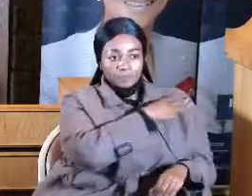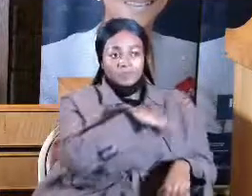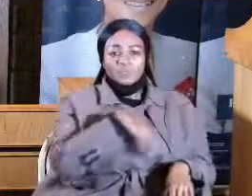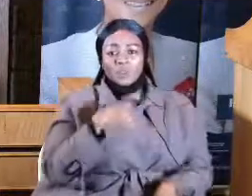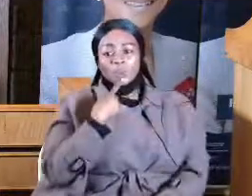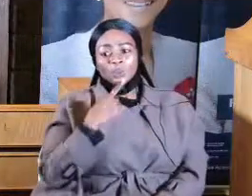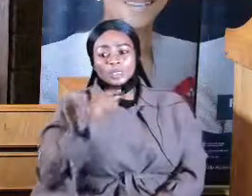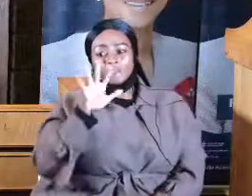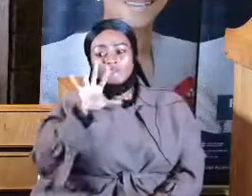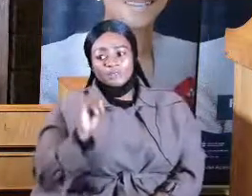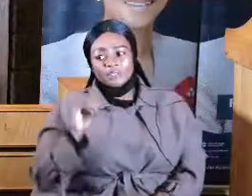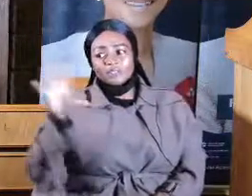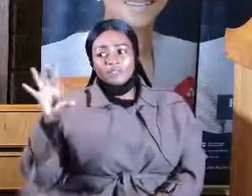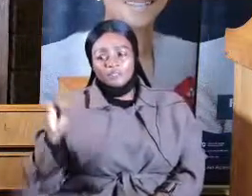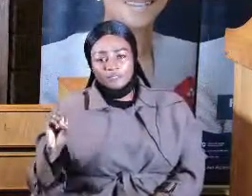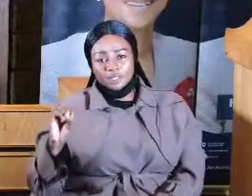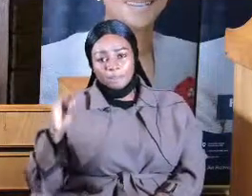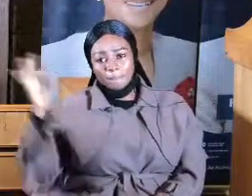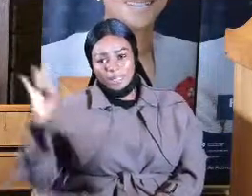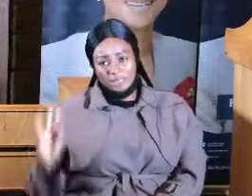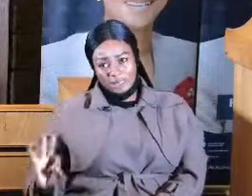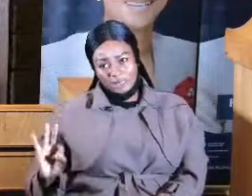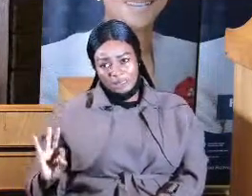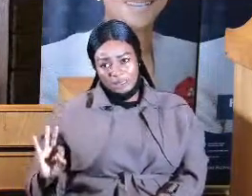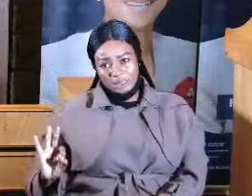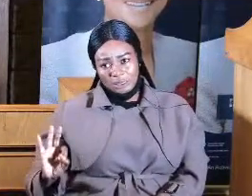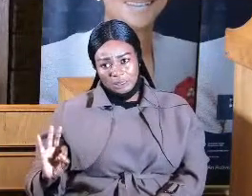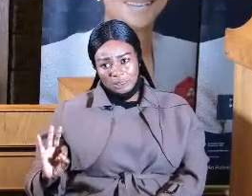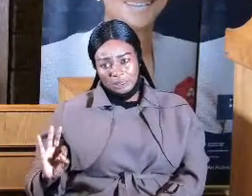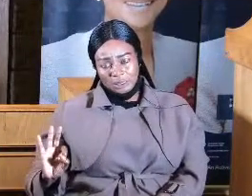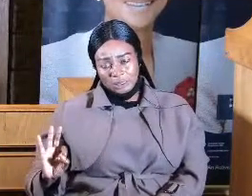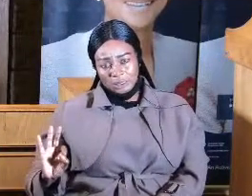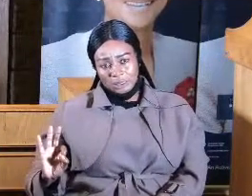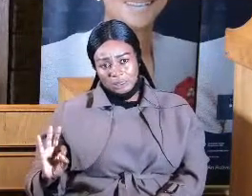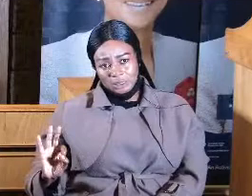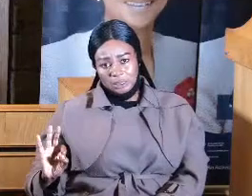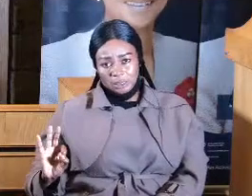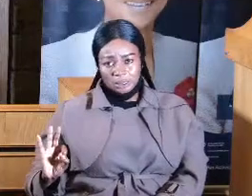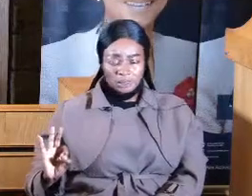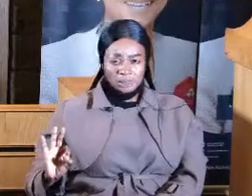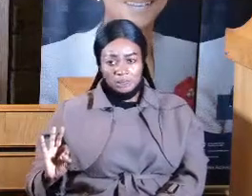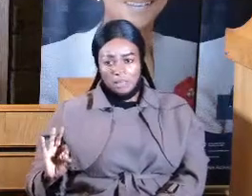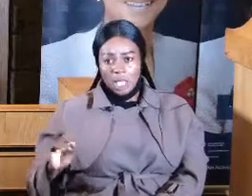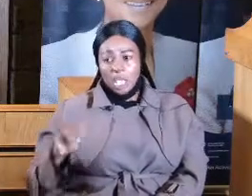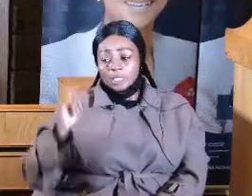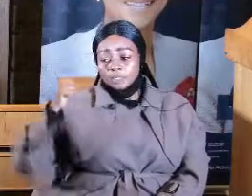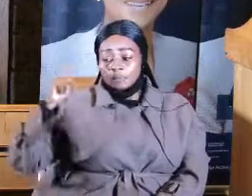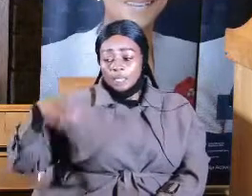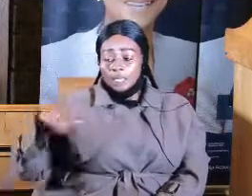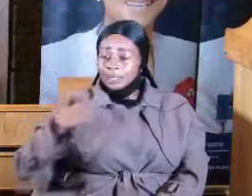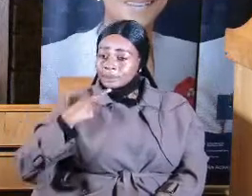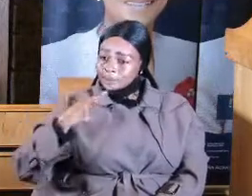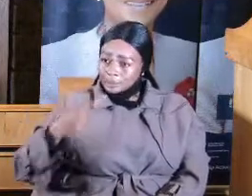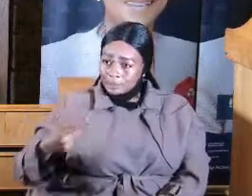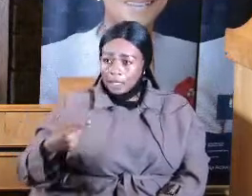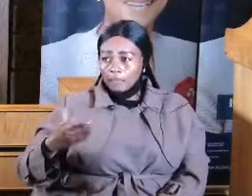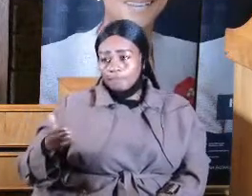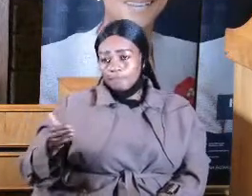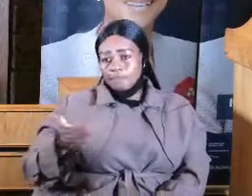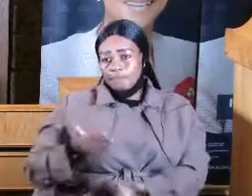50-50, which is the legislation, I'm sure the speaker has talked a lot about